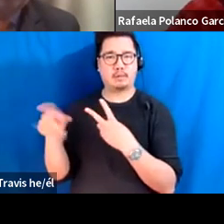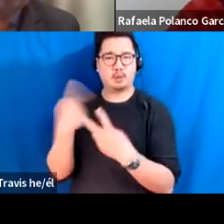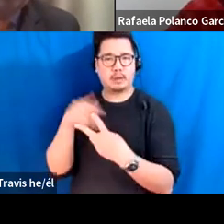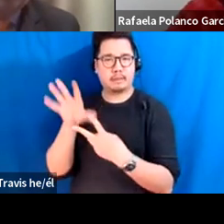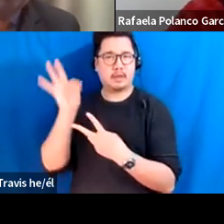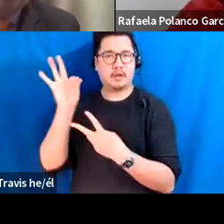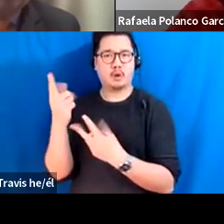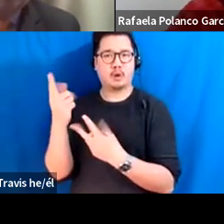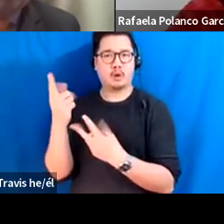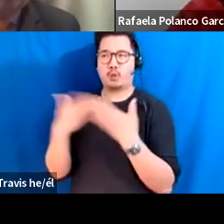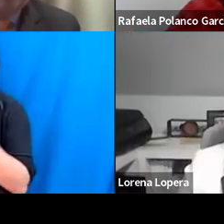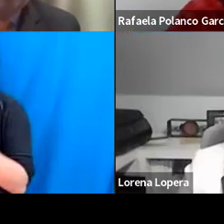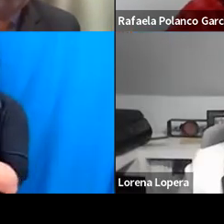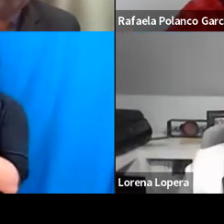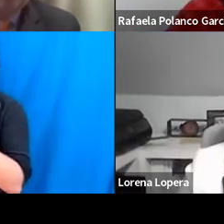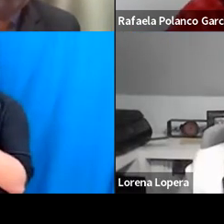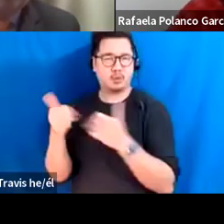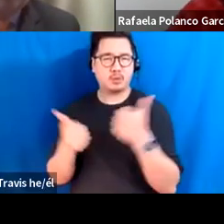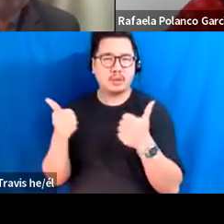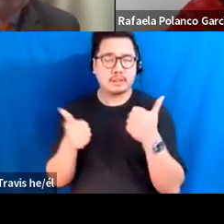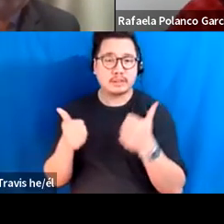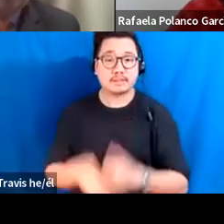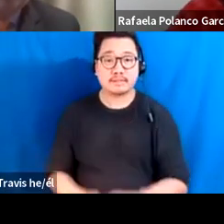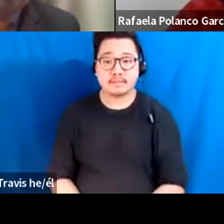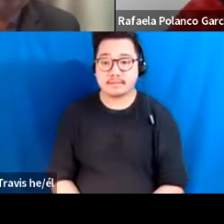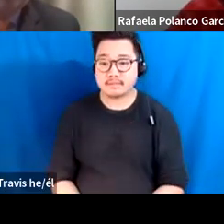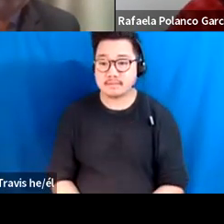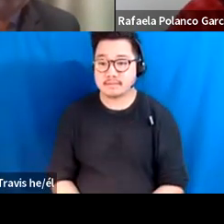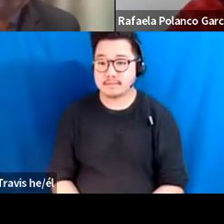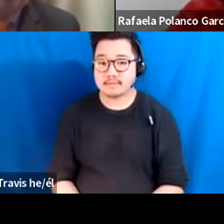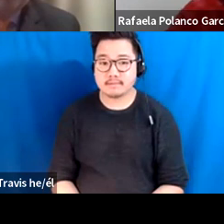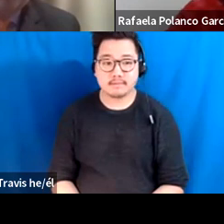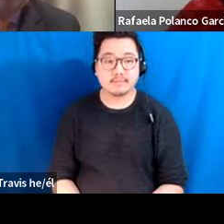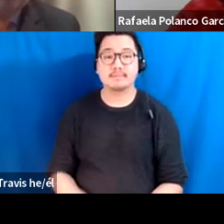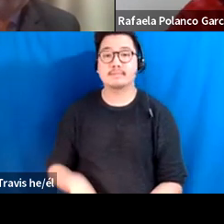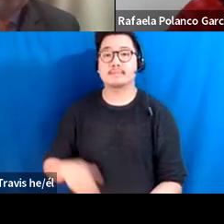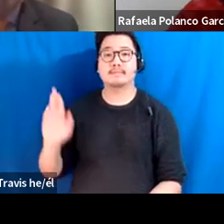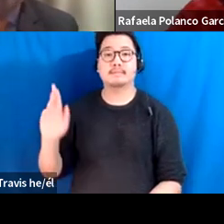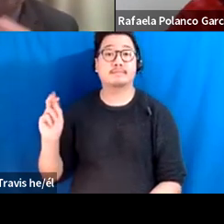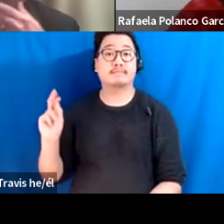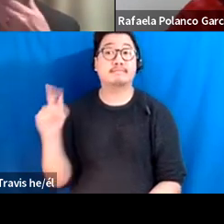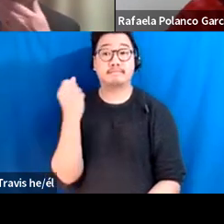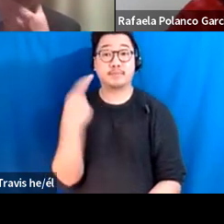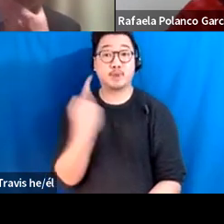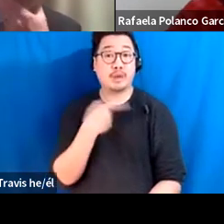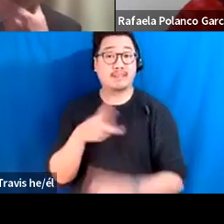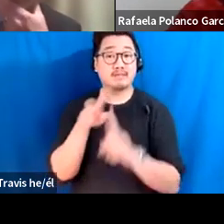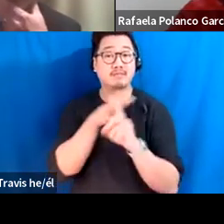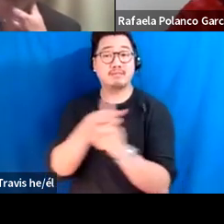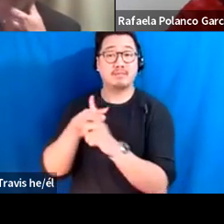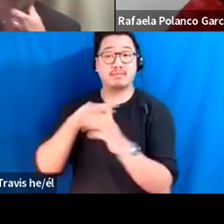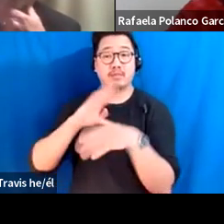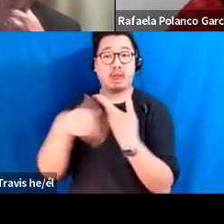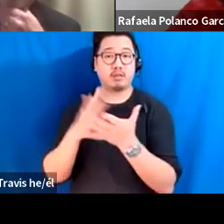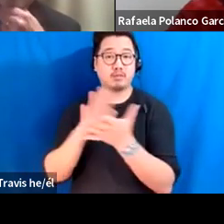community operationally uh madam chair we would need to implement it district-wide so it would be